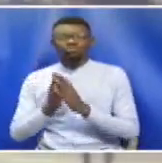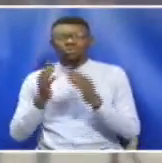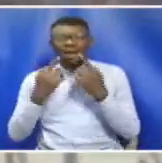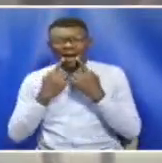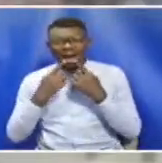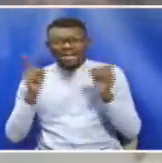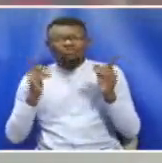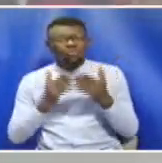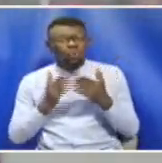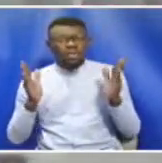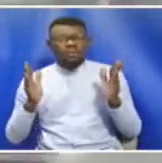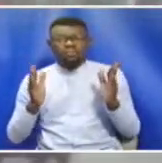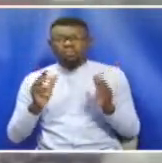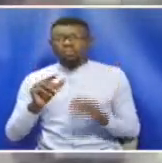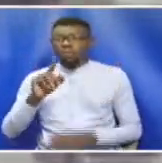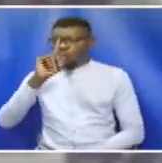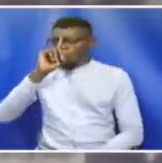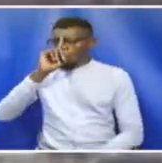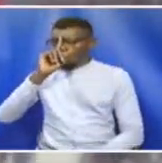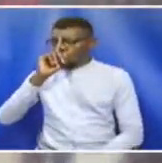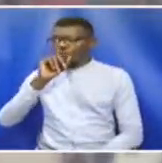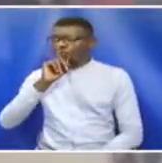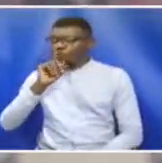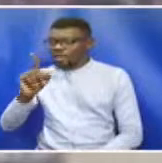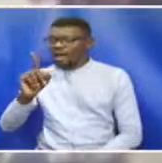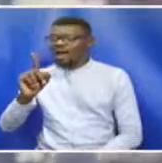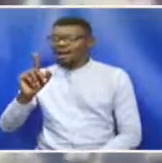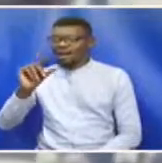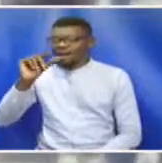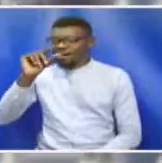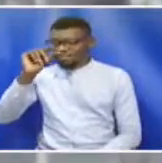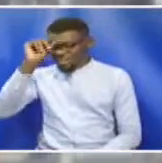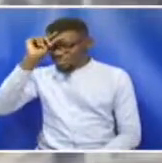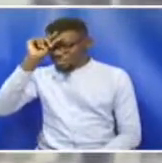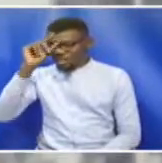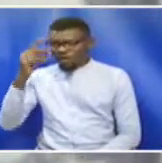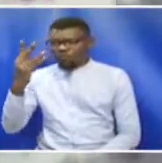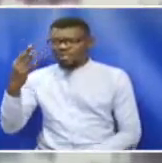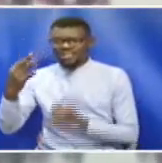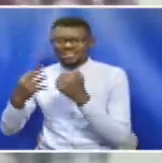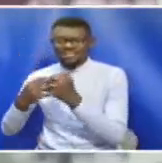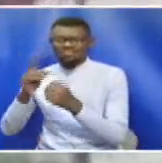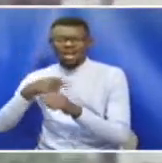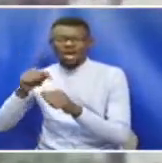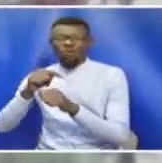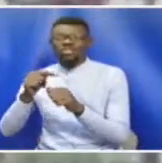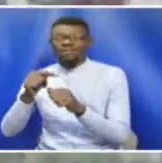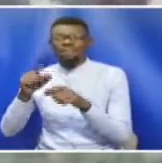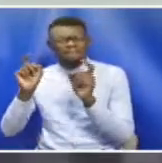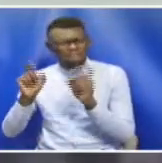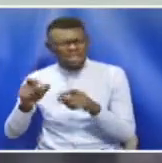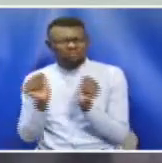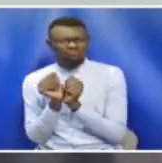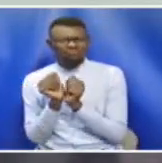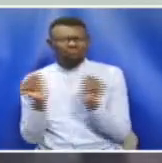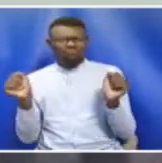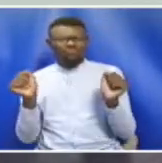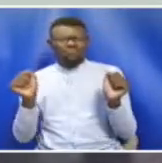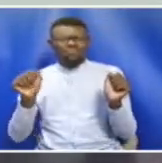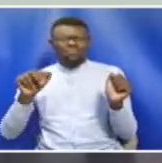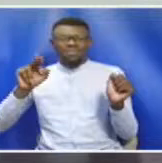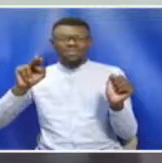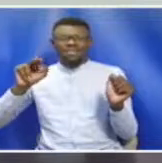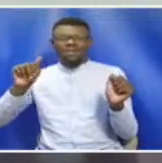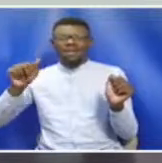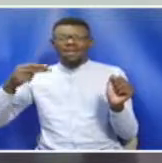a 48-hour notice to produce Nahashon Njenga. The lawmaker then left the capital for